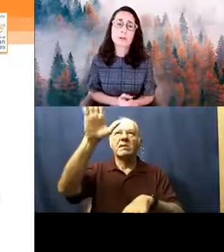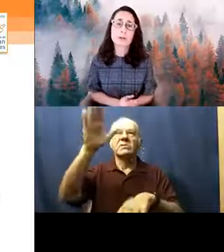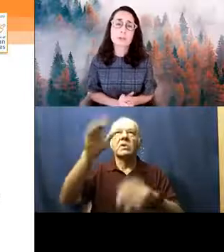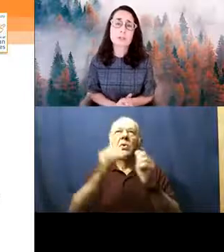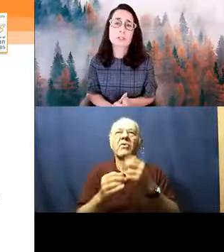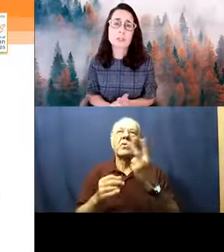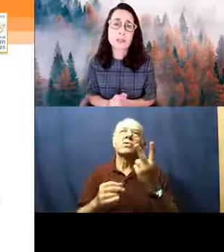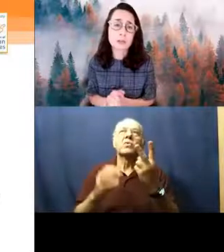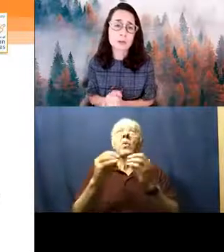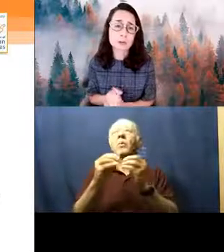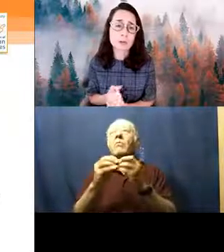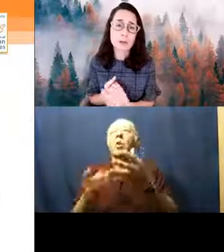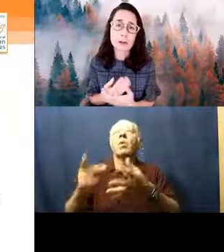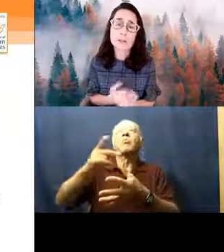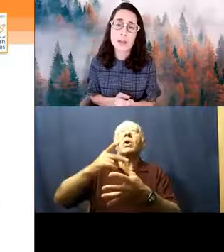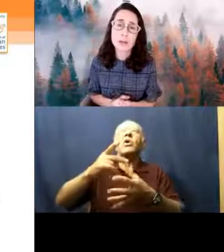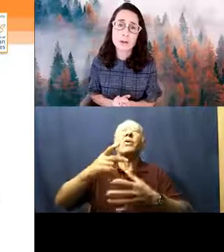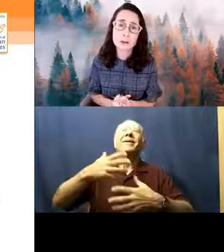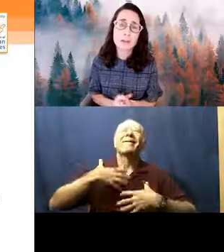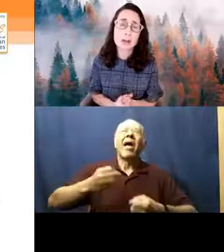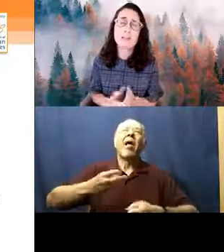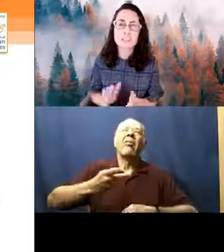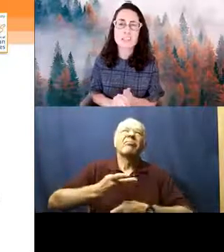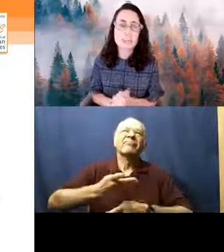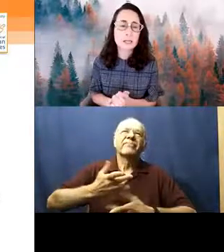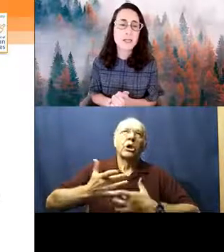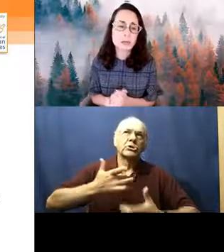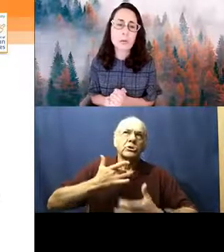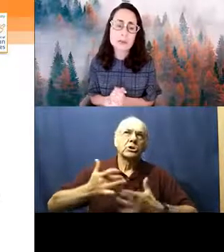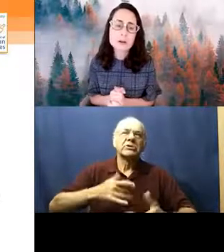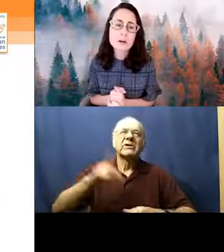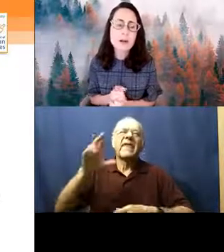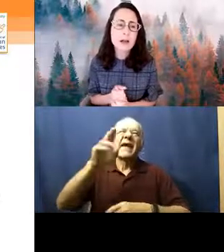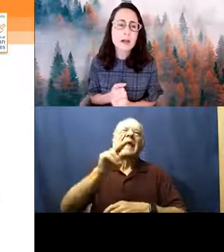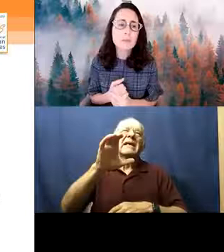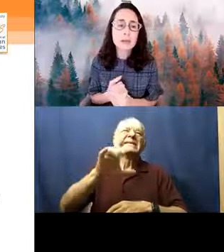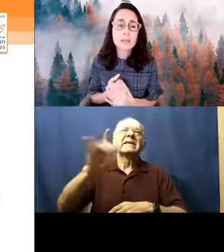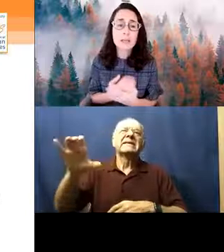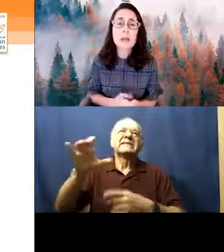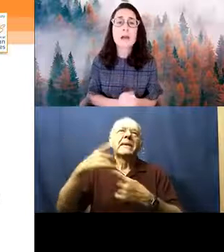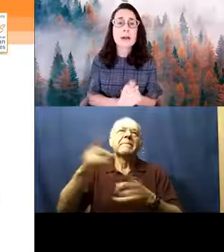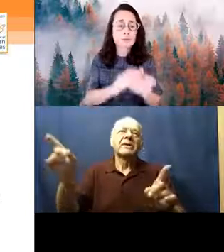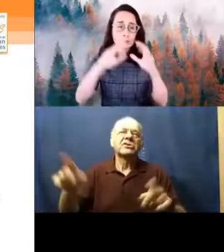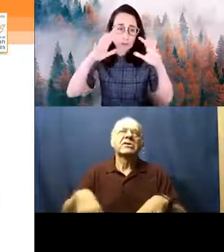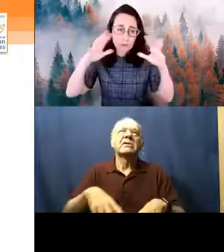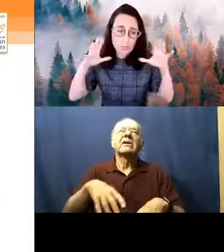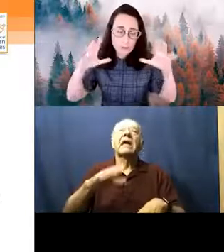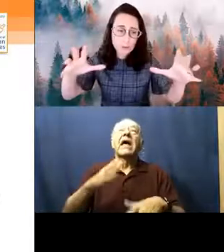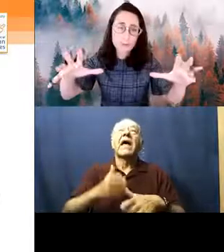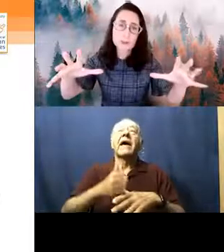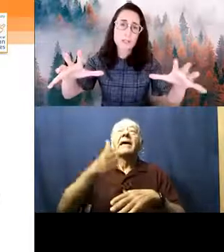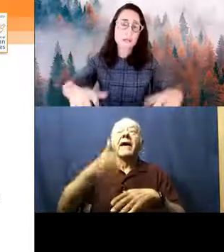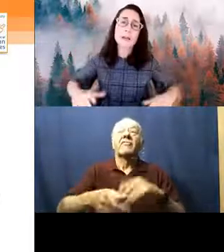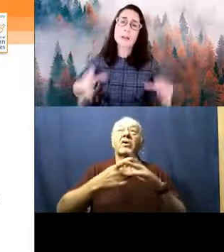of the priority conditions that Department of Health had and CDC had put out there. And then after